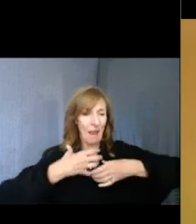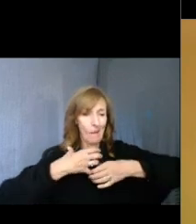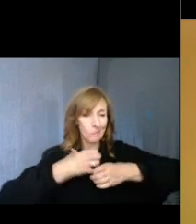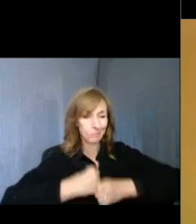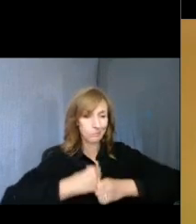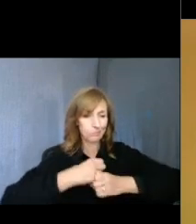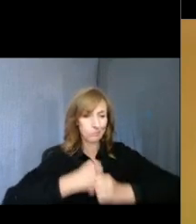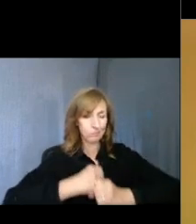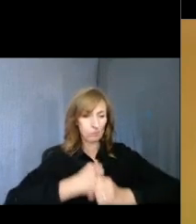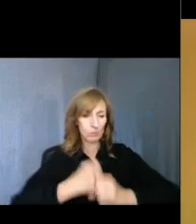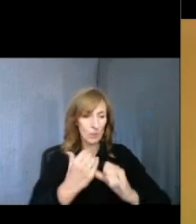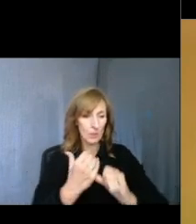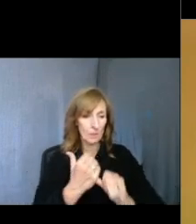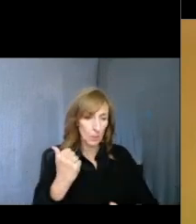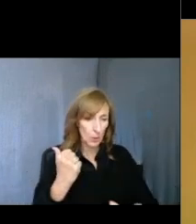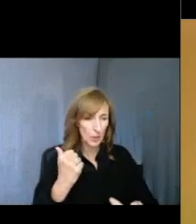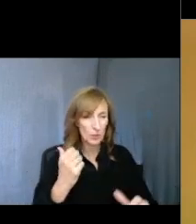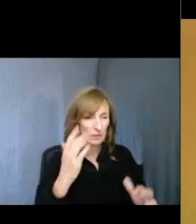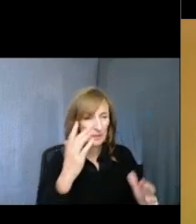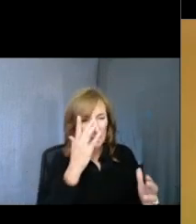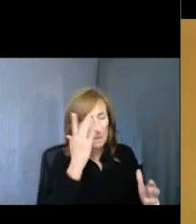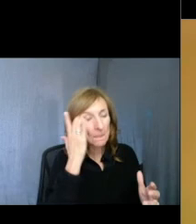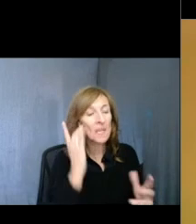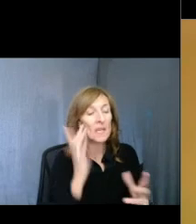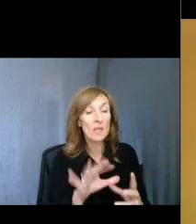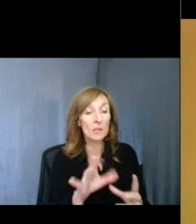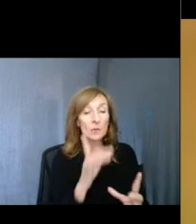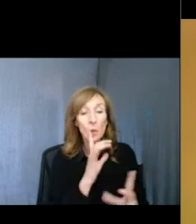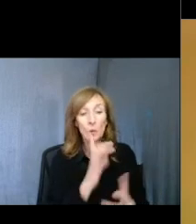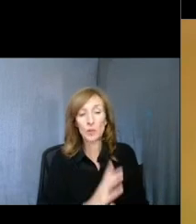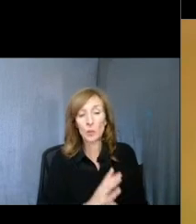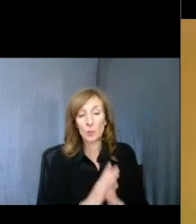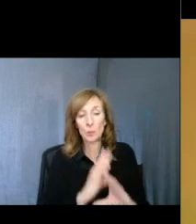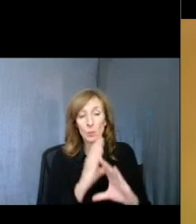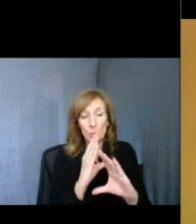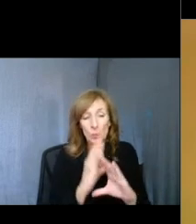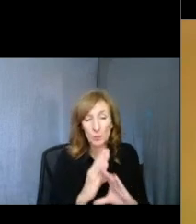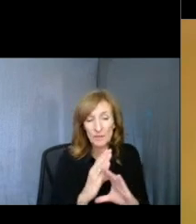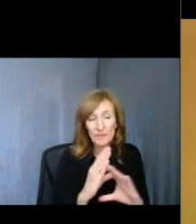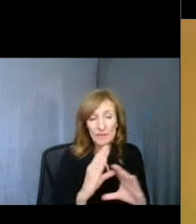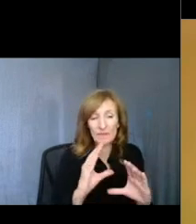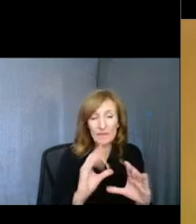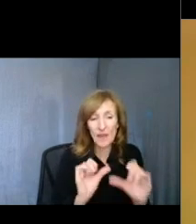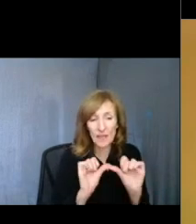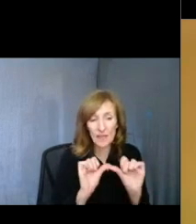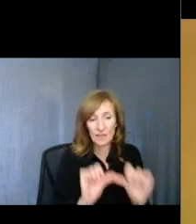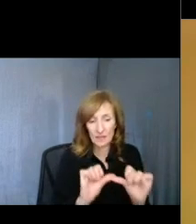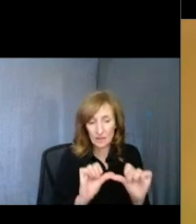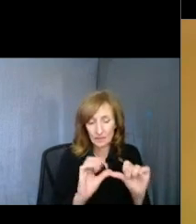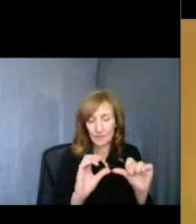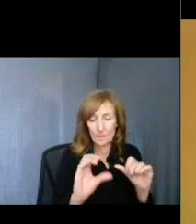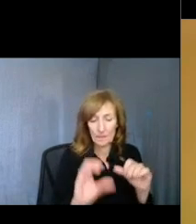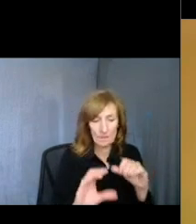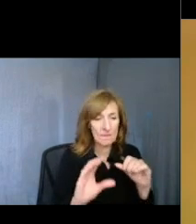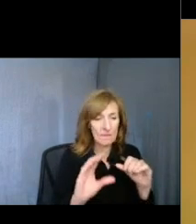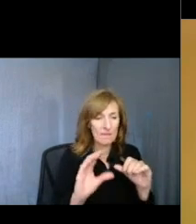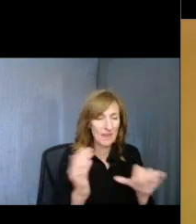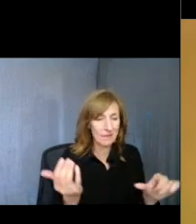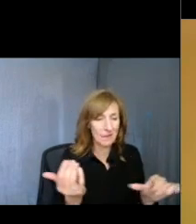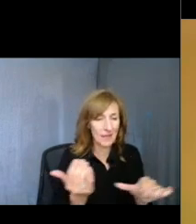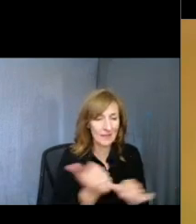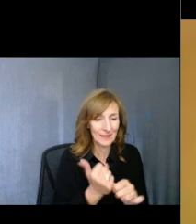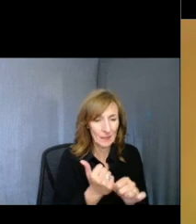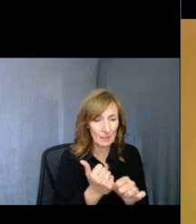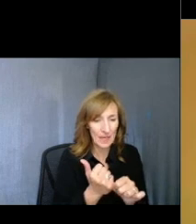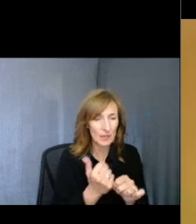them from getting reconstipated and obstipated, which can help sometimes reestablish the contractility